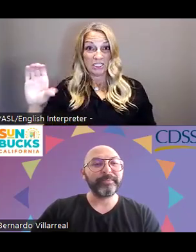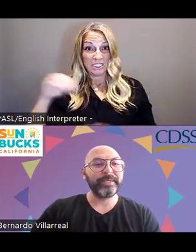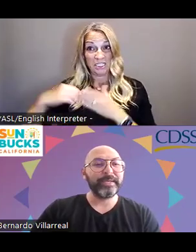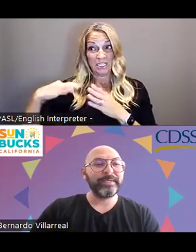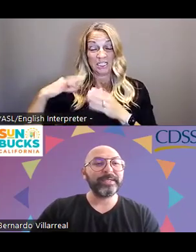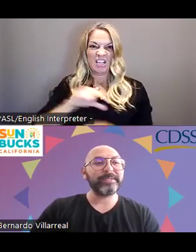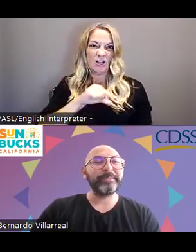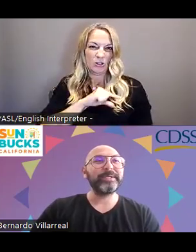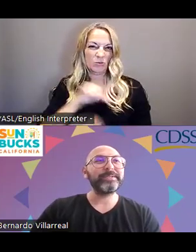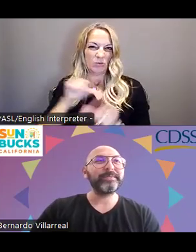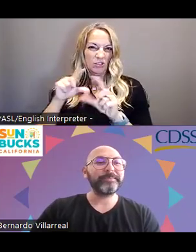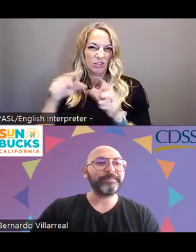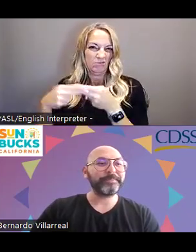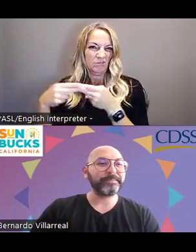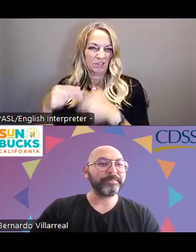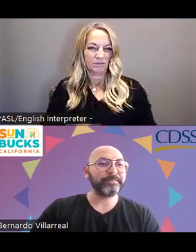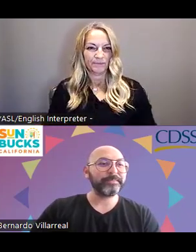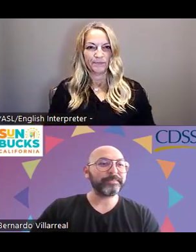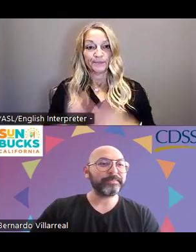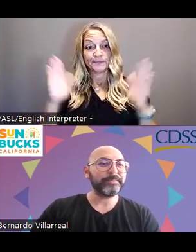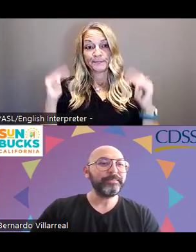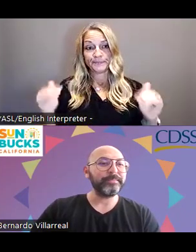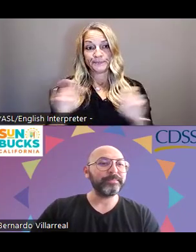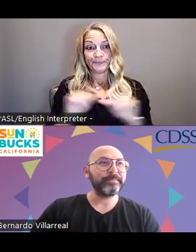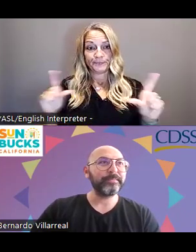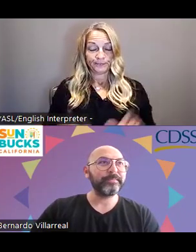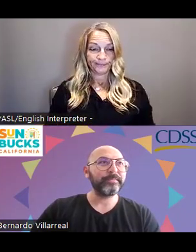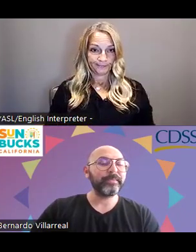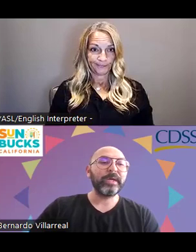earlier. Next slide, please.